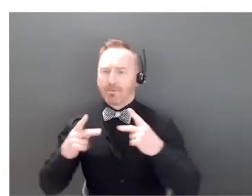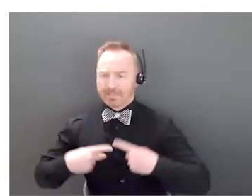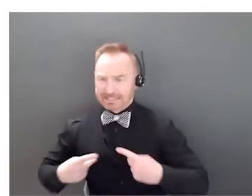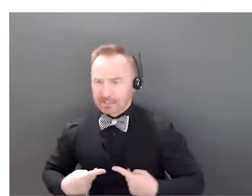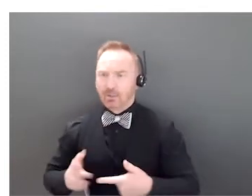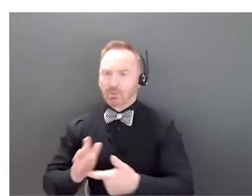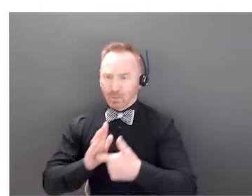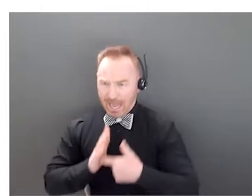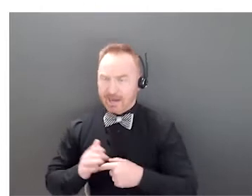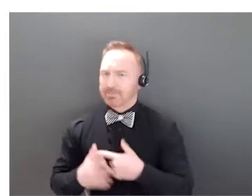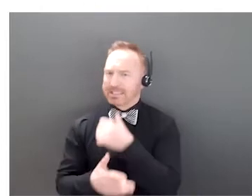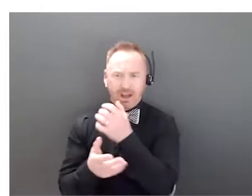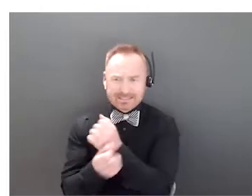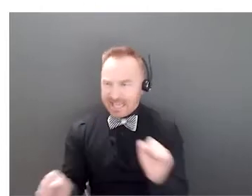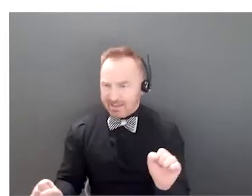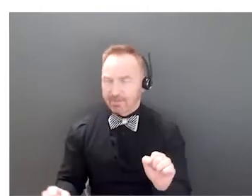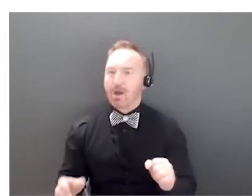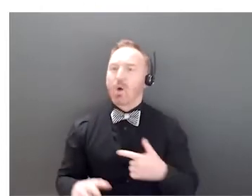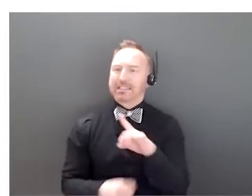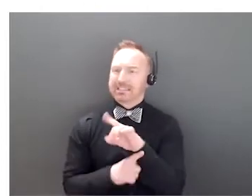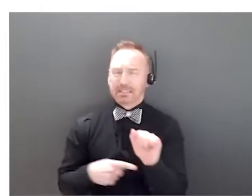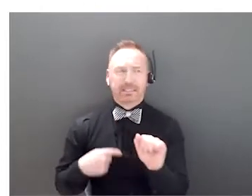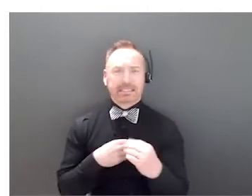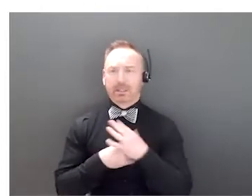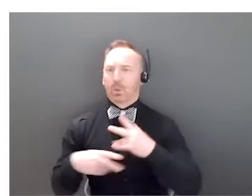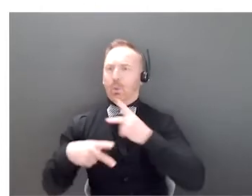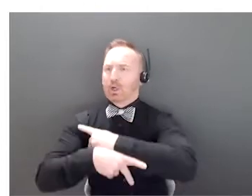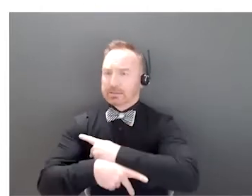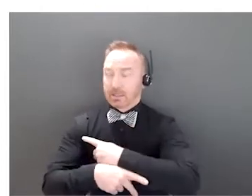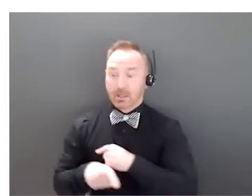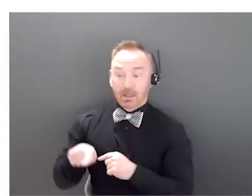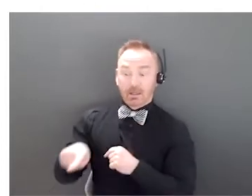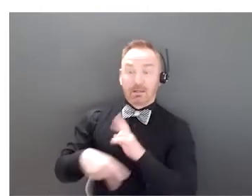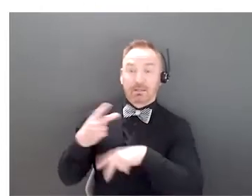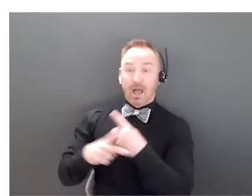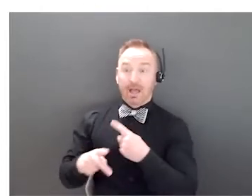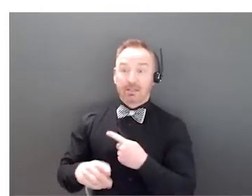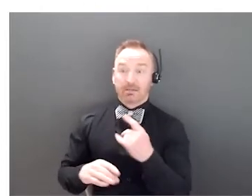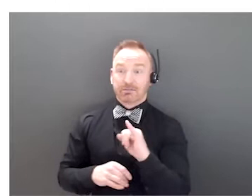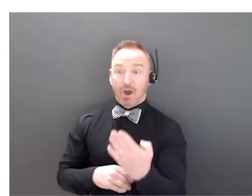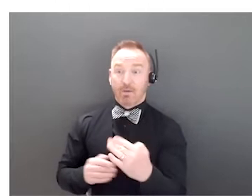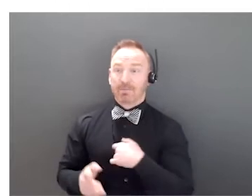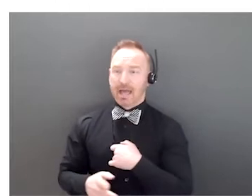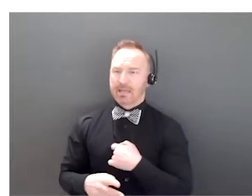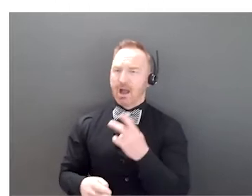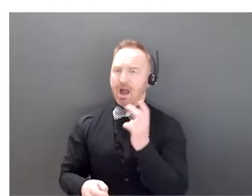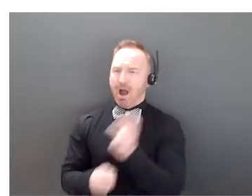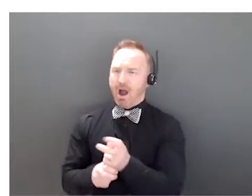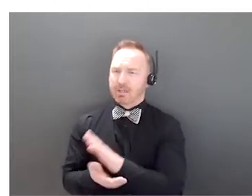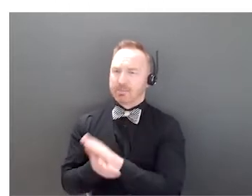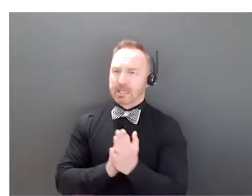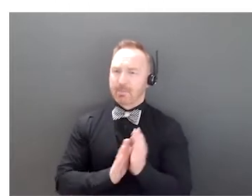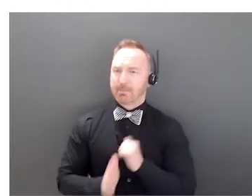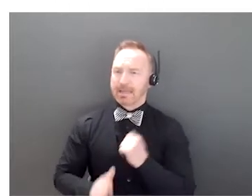could exacerbate disability. It's thought that these types of jobs may be more challenging to automate. As a result, they'll continue to grow over time. And